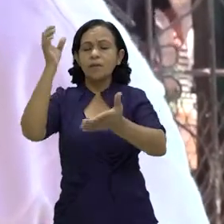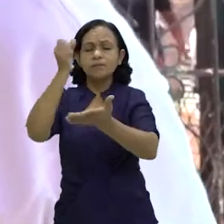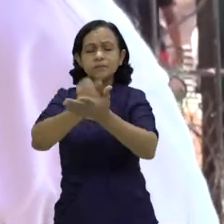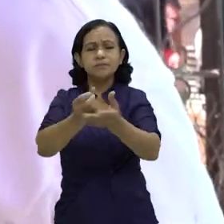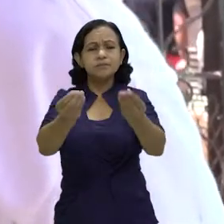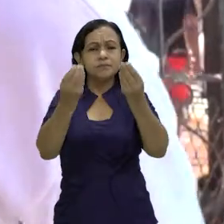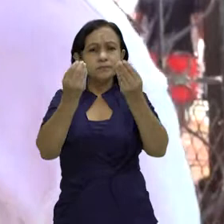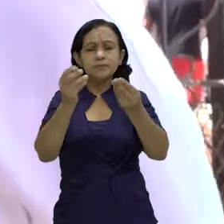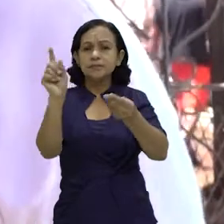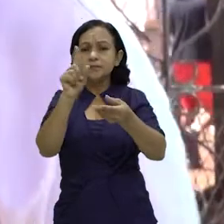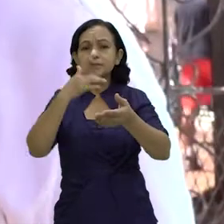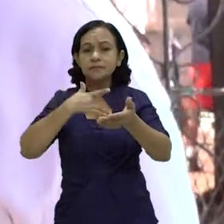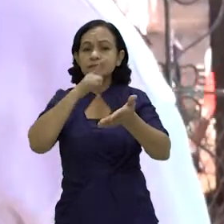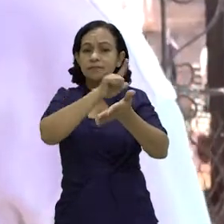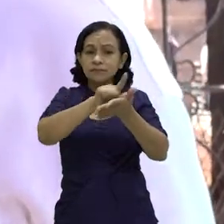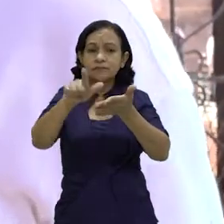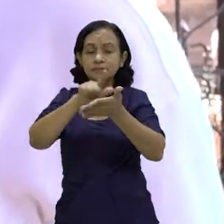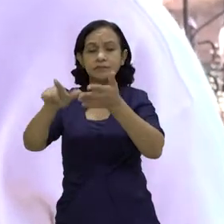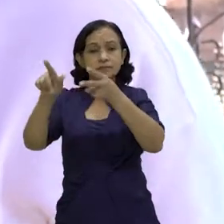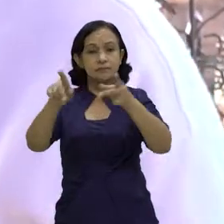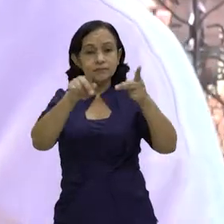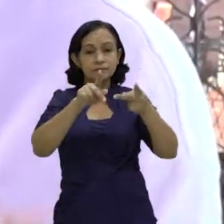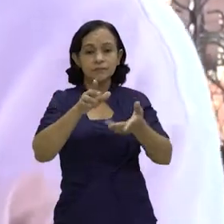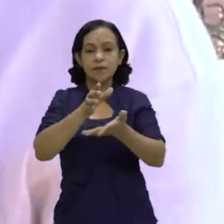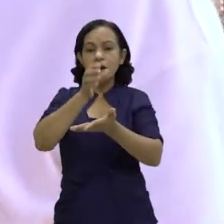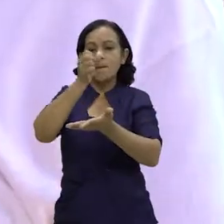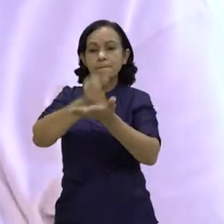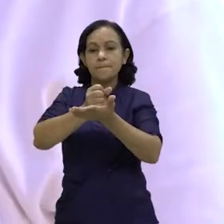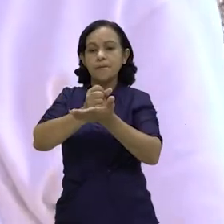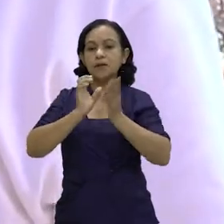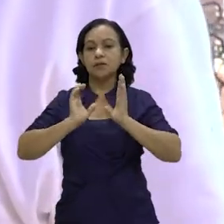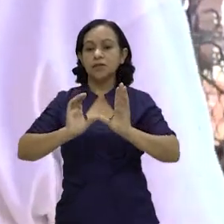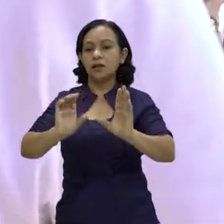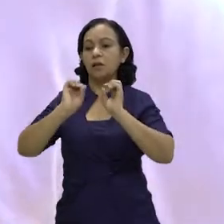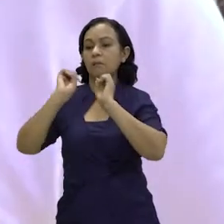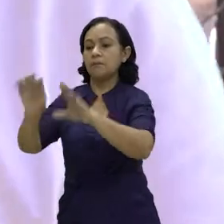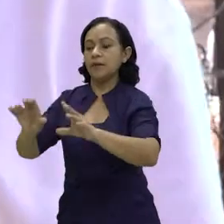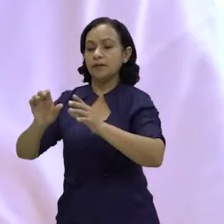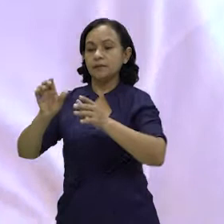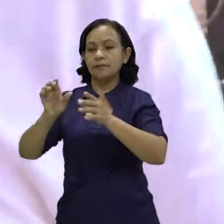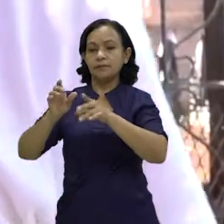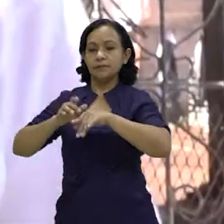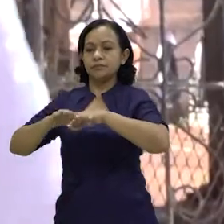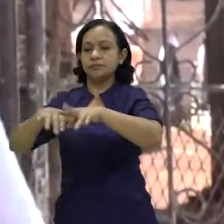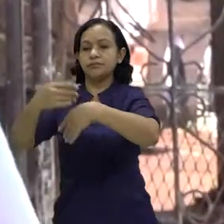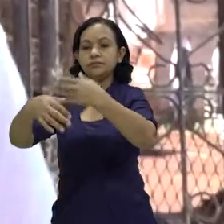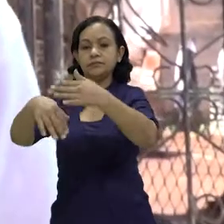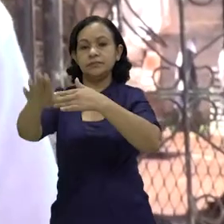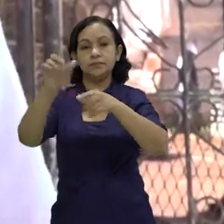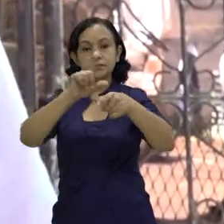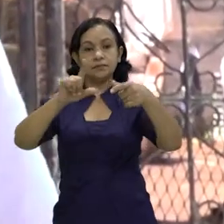garbage, we need to clean them, but all the people are always putting the garbage to the garbage and that to the lago, and the